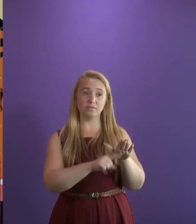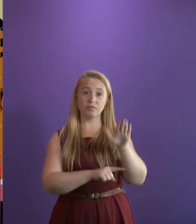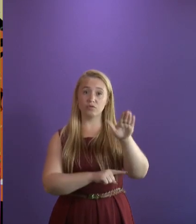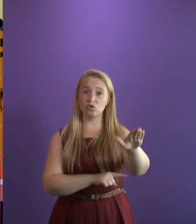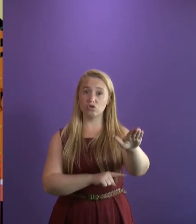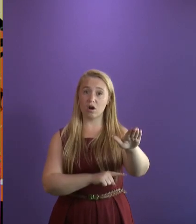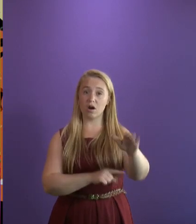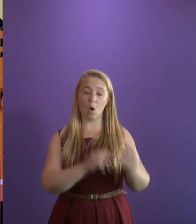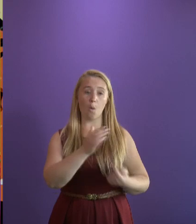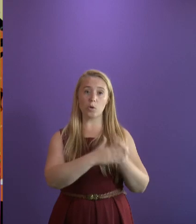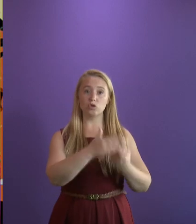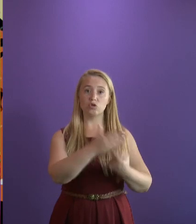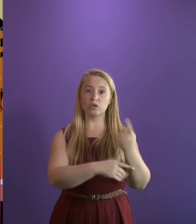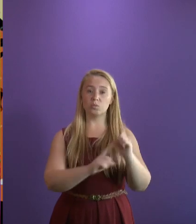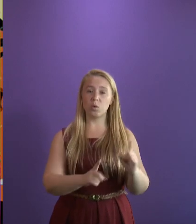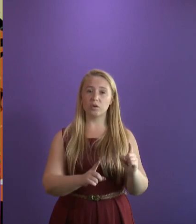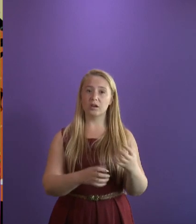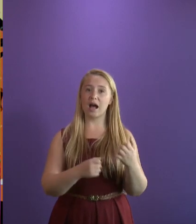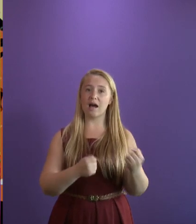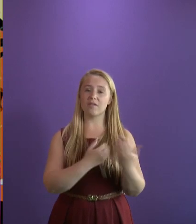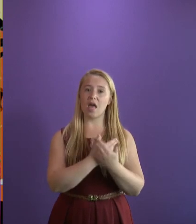ethnic penalty in elections.